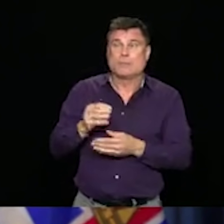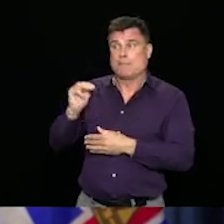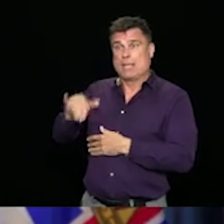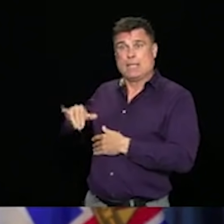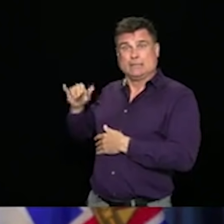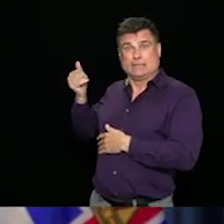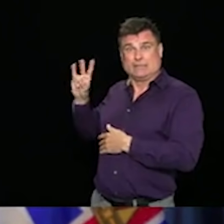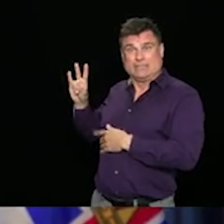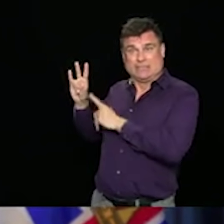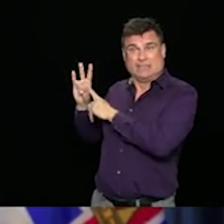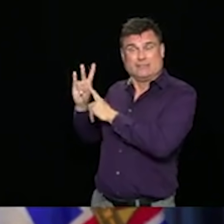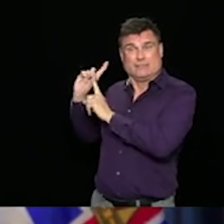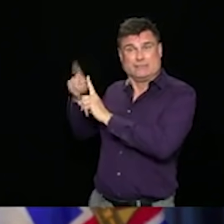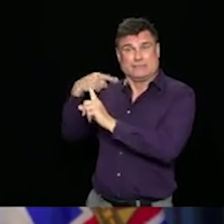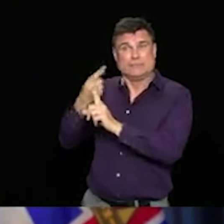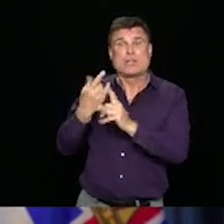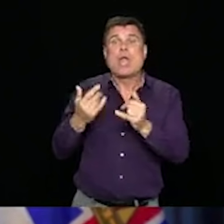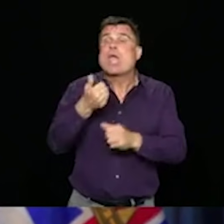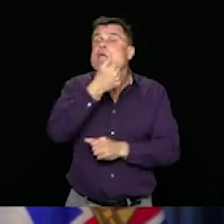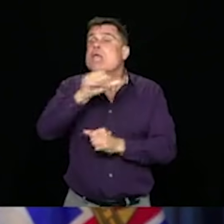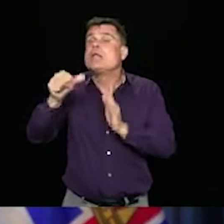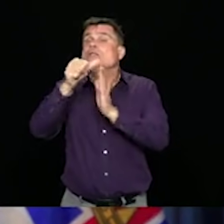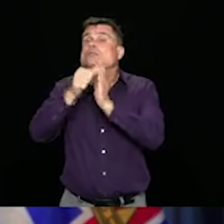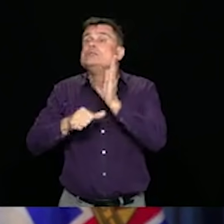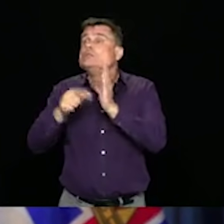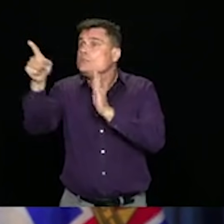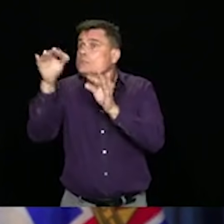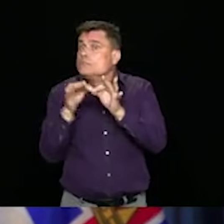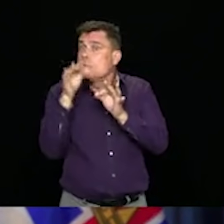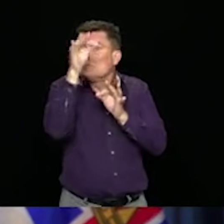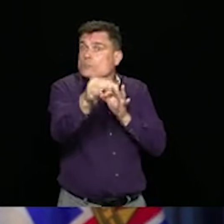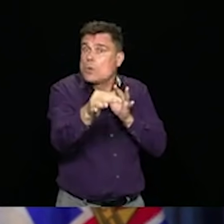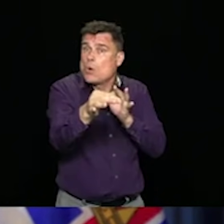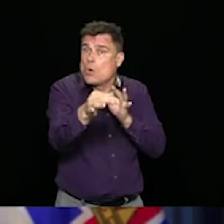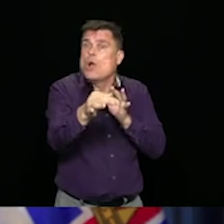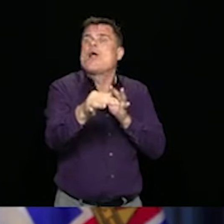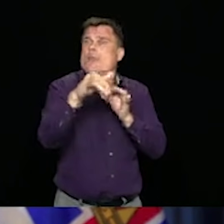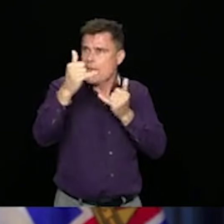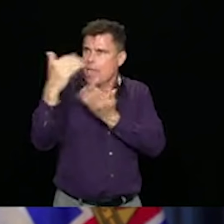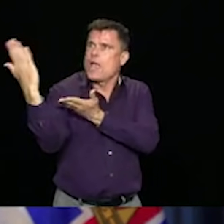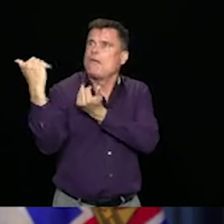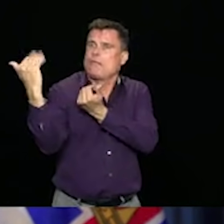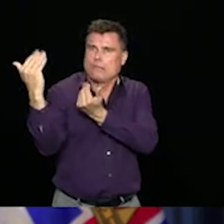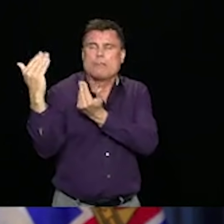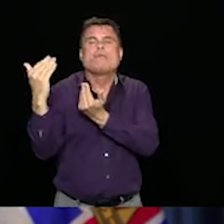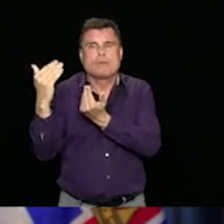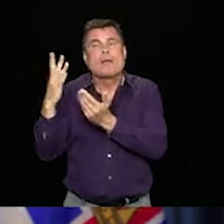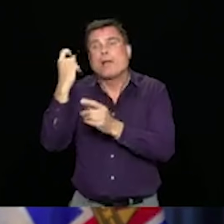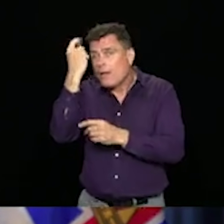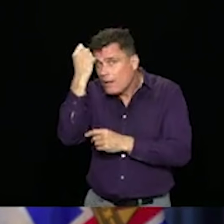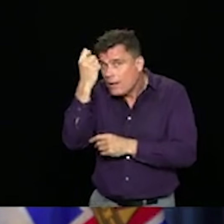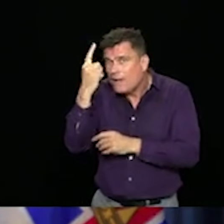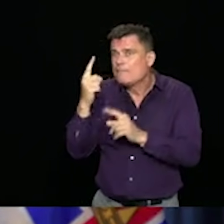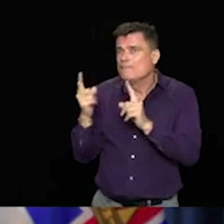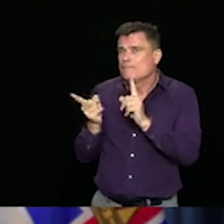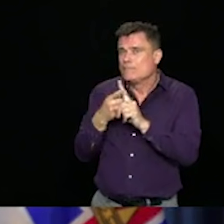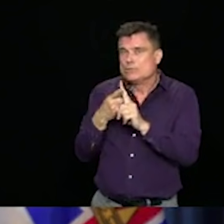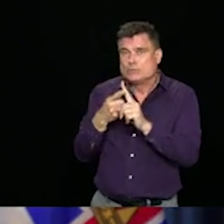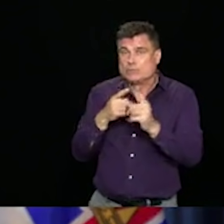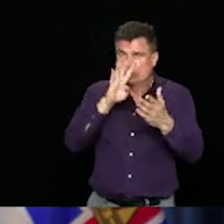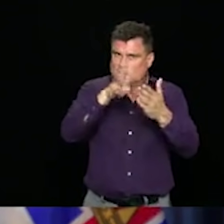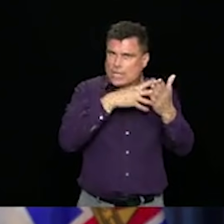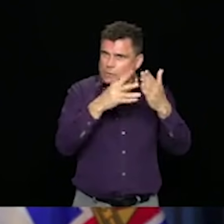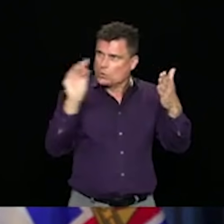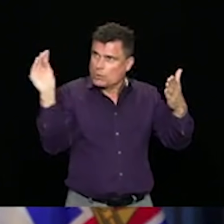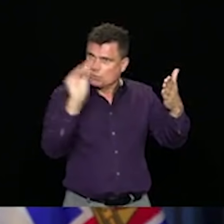surgery renewal that had been postponed due to COVID-19. It takes time to schedule patients. I wanted to say